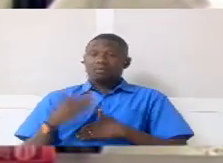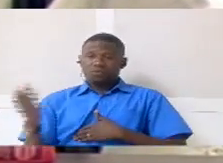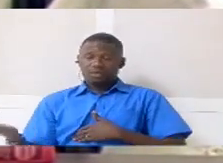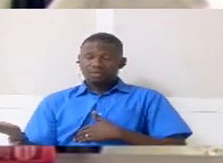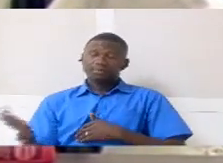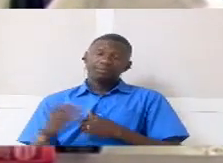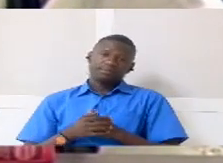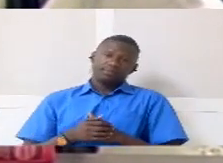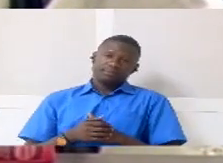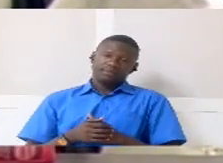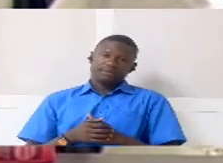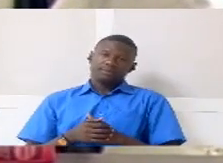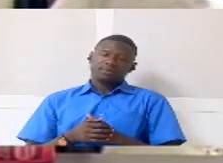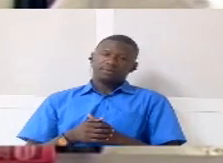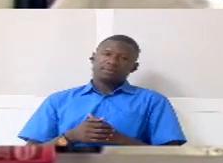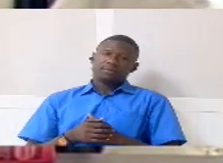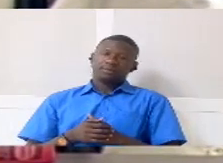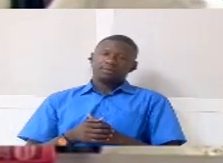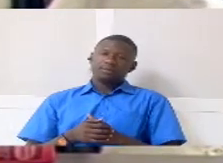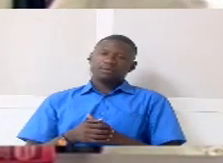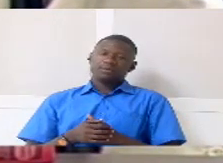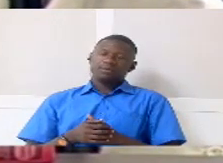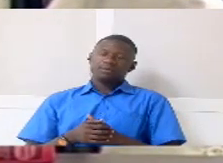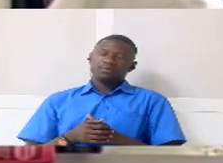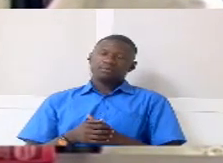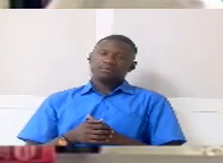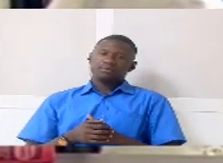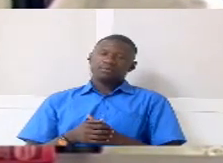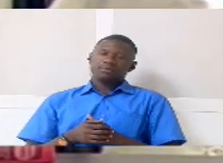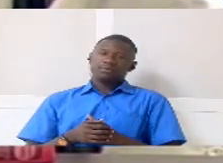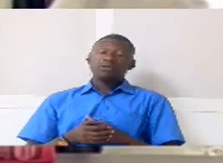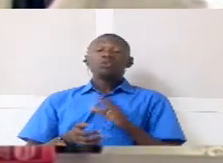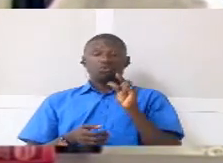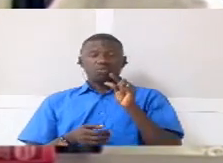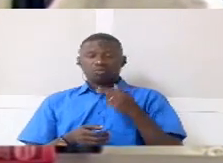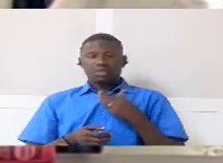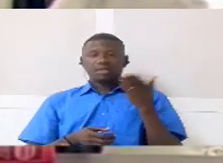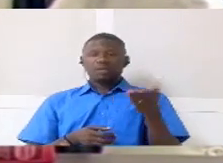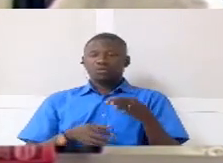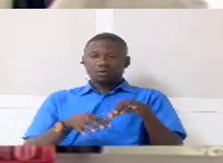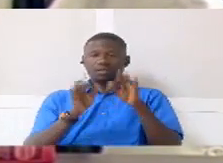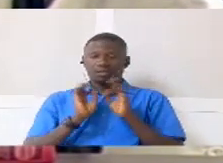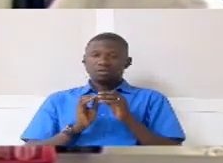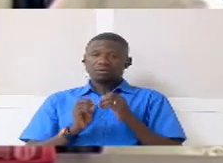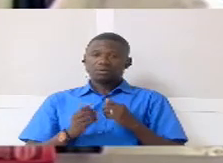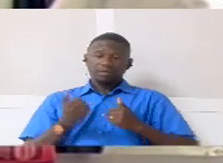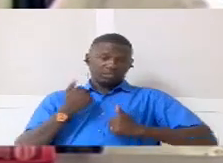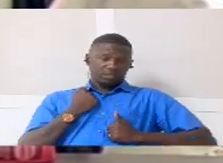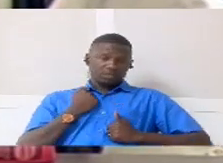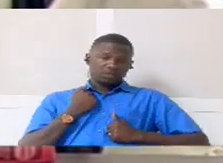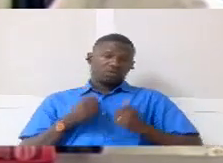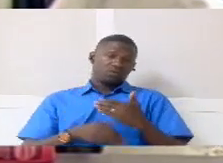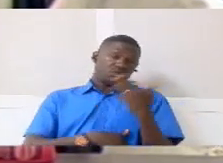bigeto muni ala ke ne samba security wing bari wol mansia bari jama ike sambari man wing le. Some were there who were taken to the security wing, but they were not